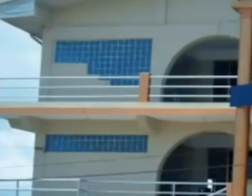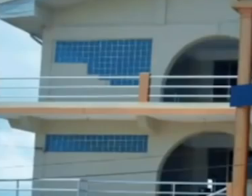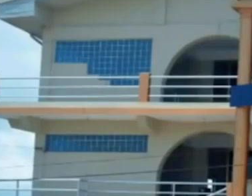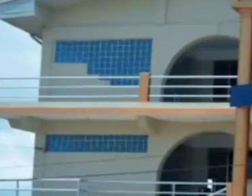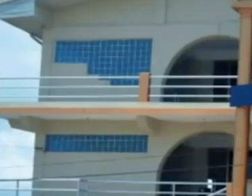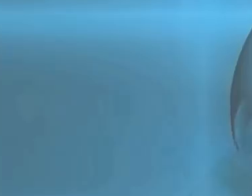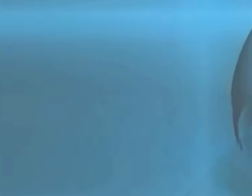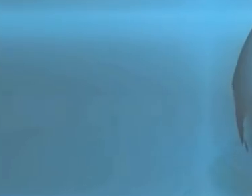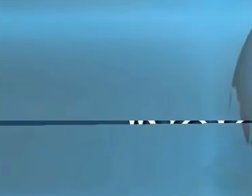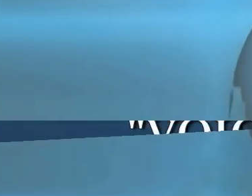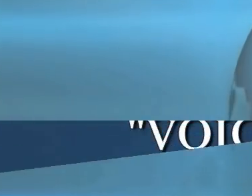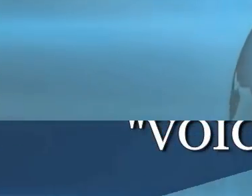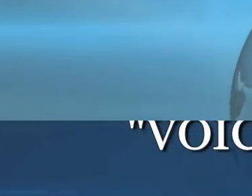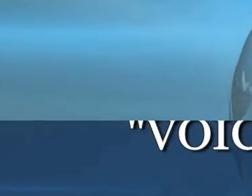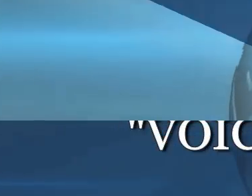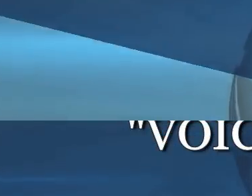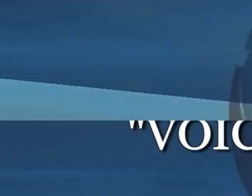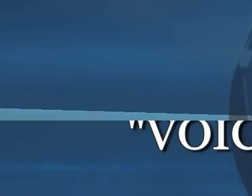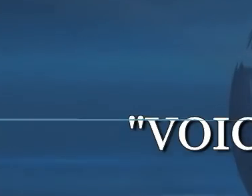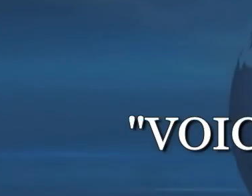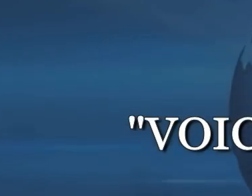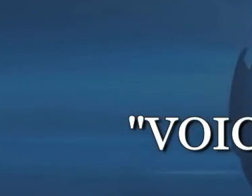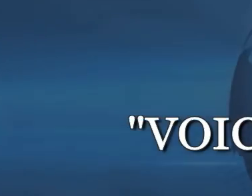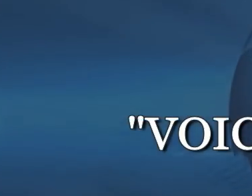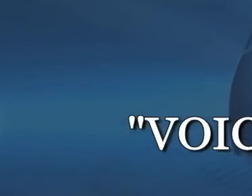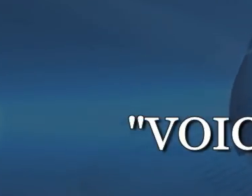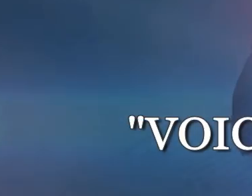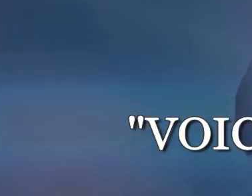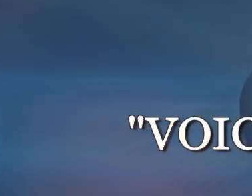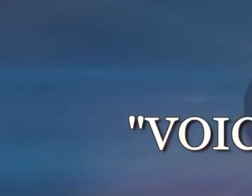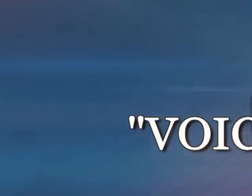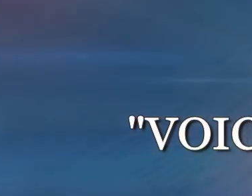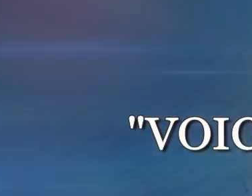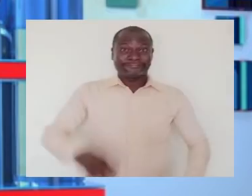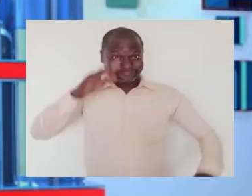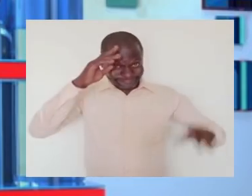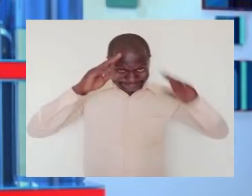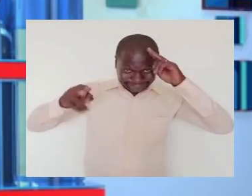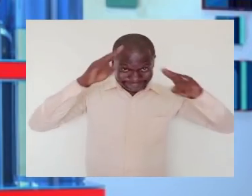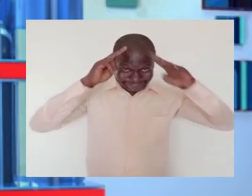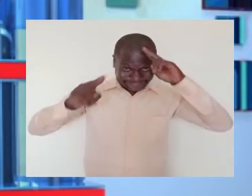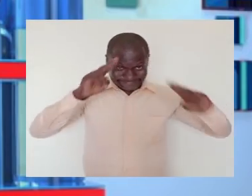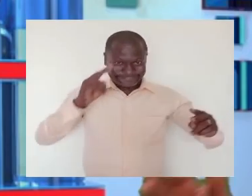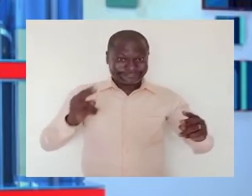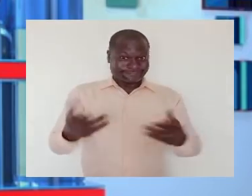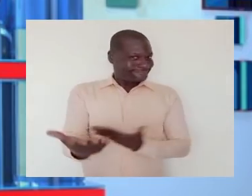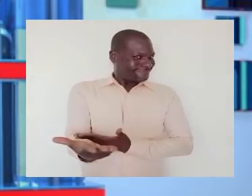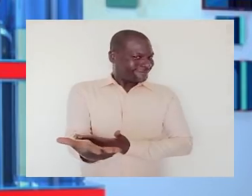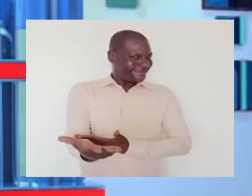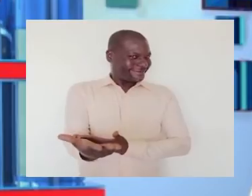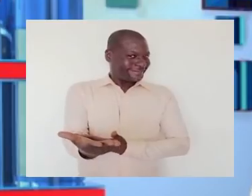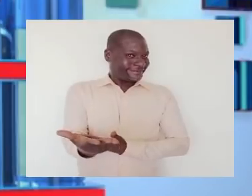great might. There is a god. There is a god. He is a god. Hello. Memo